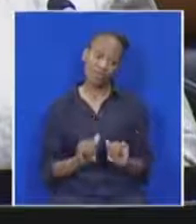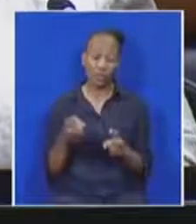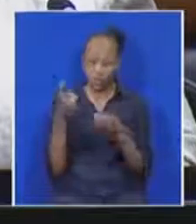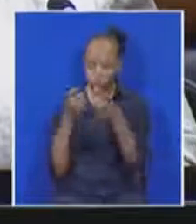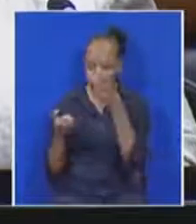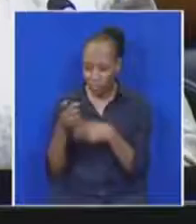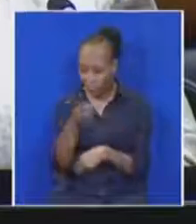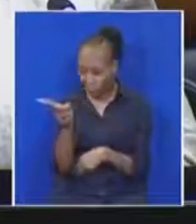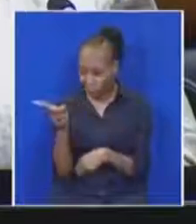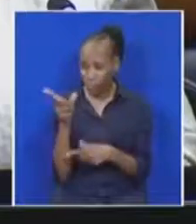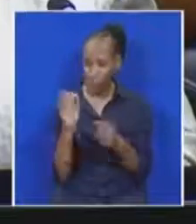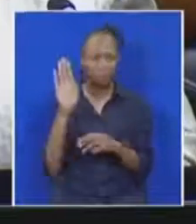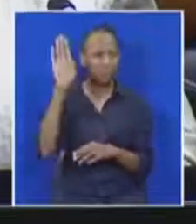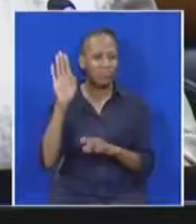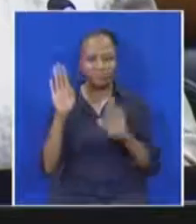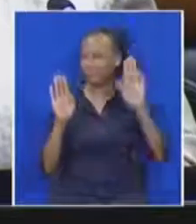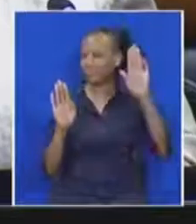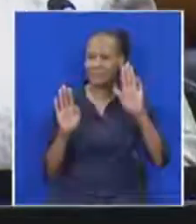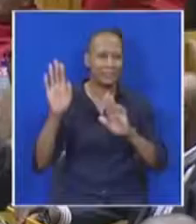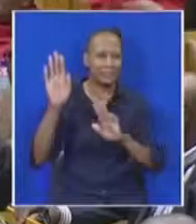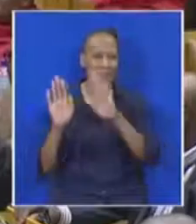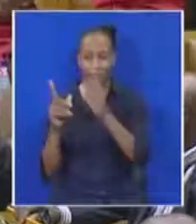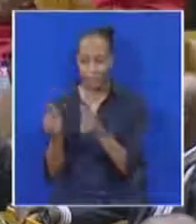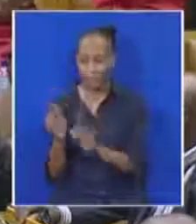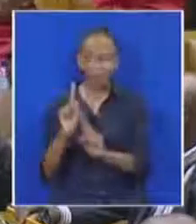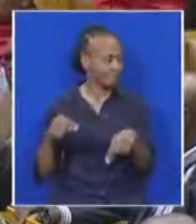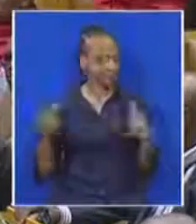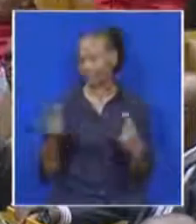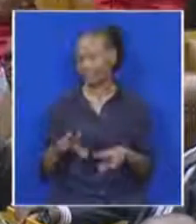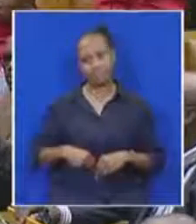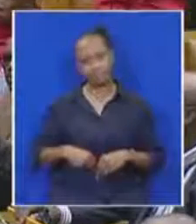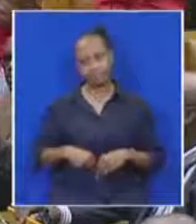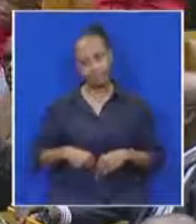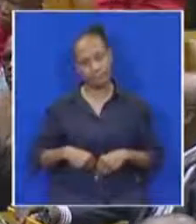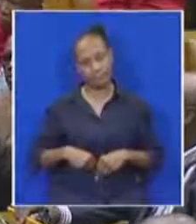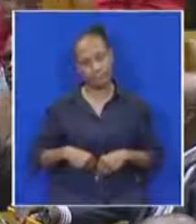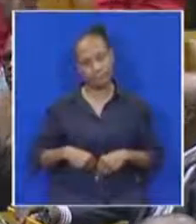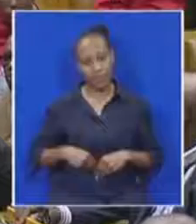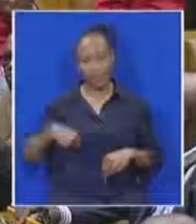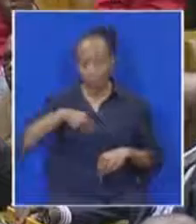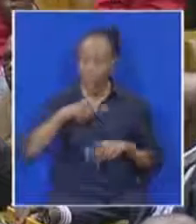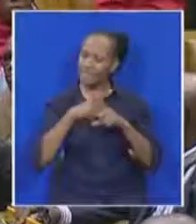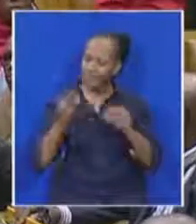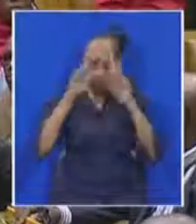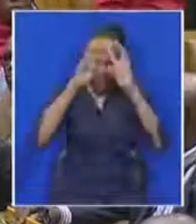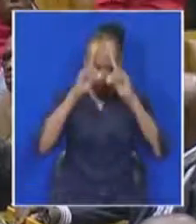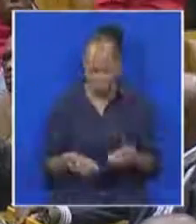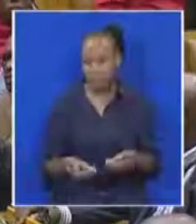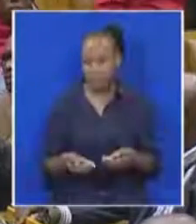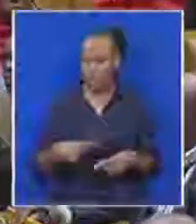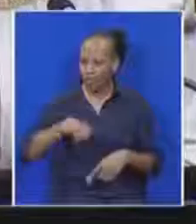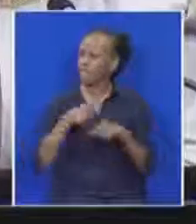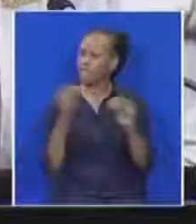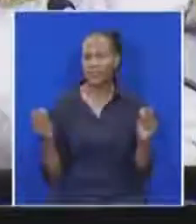you raising points of orders. But the rules allow which we have ruled. We have